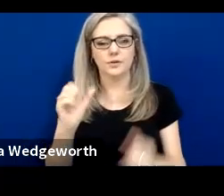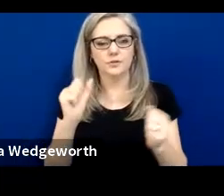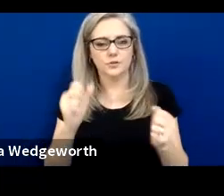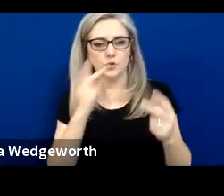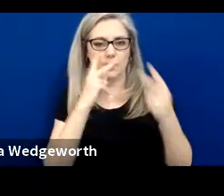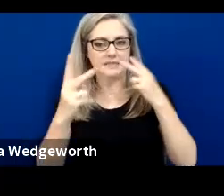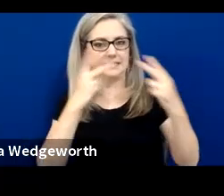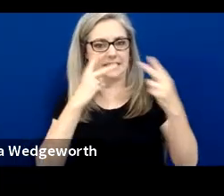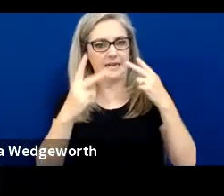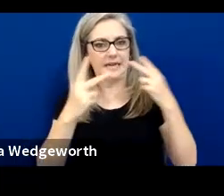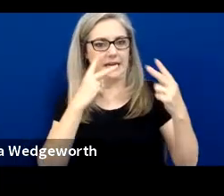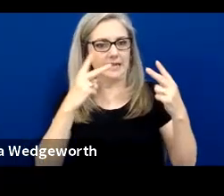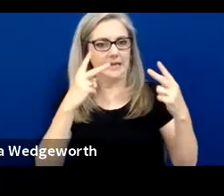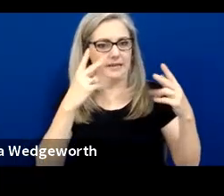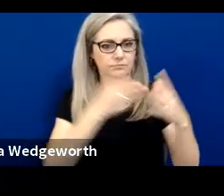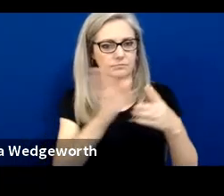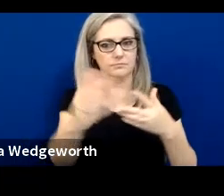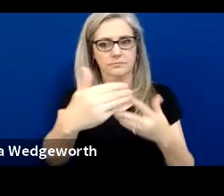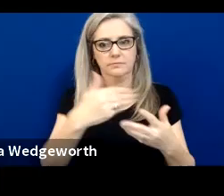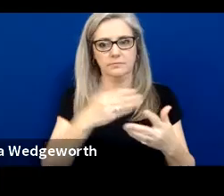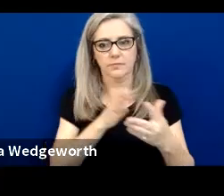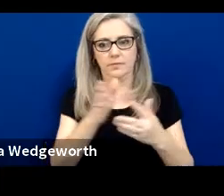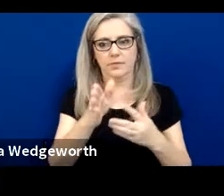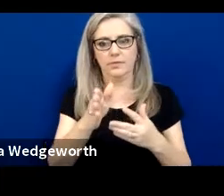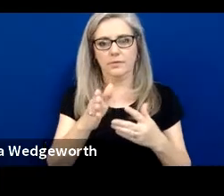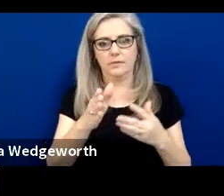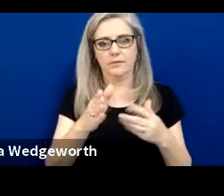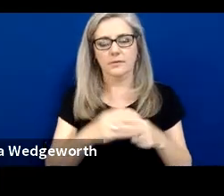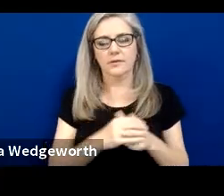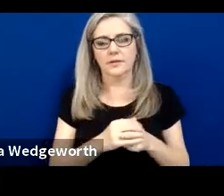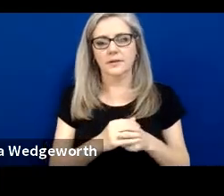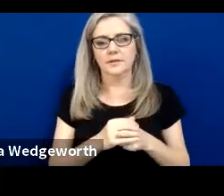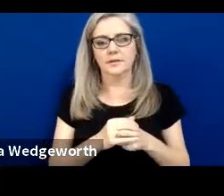is increased through the pavilion and into the site.